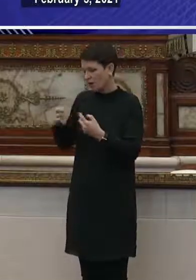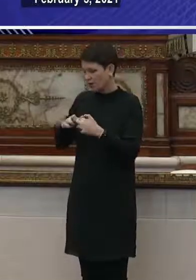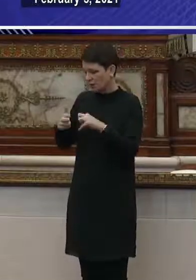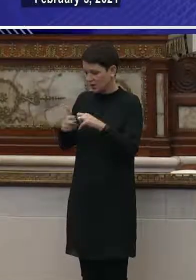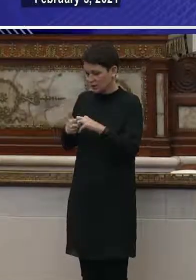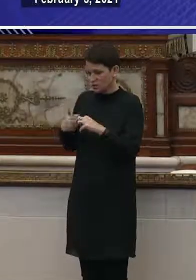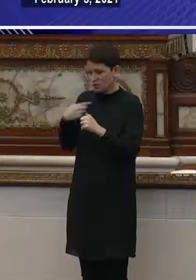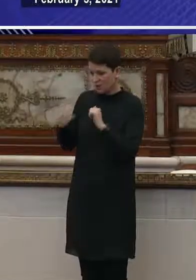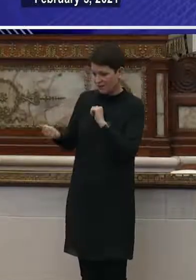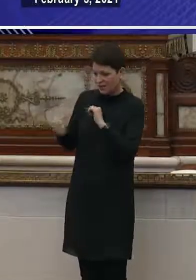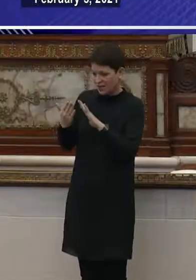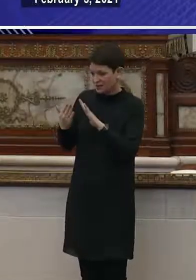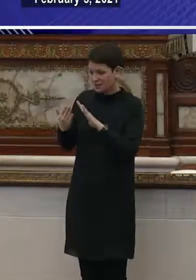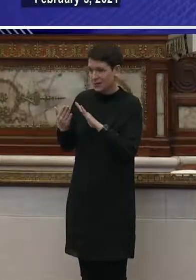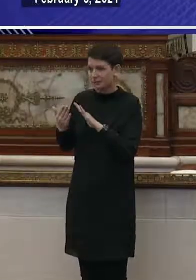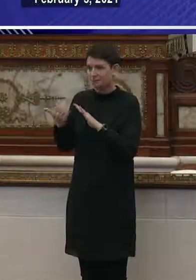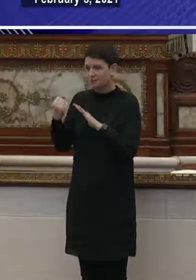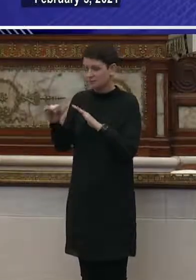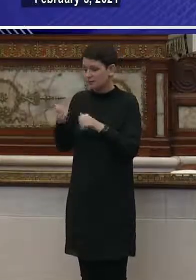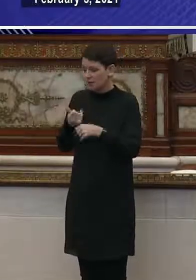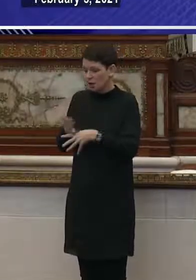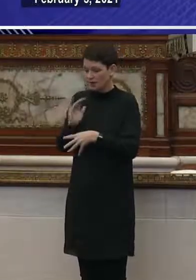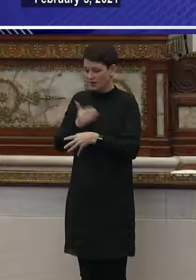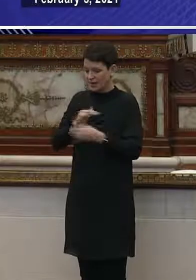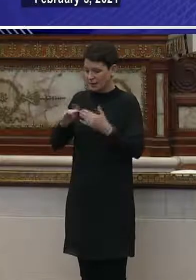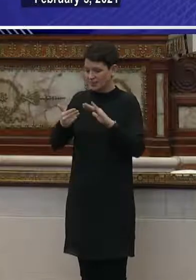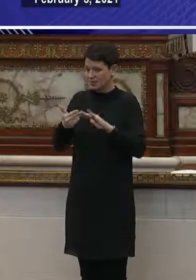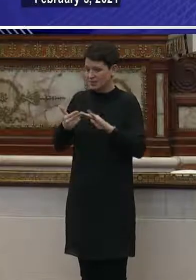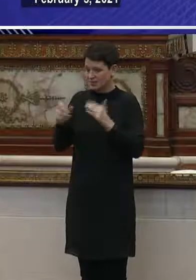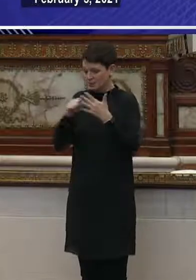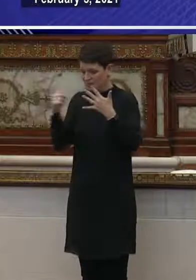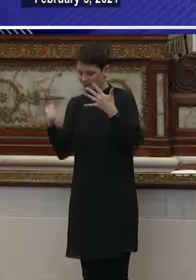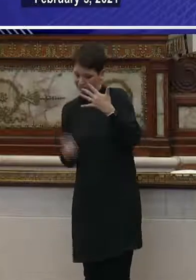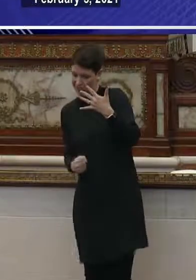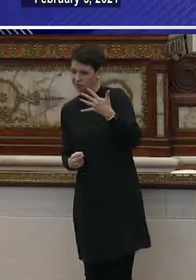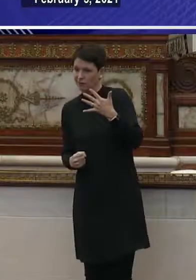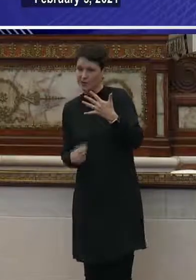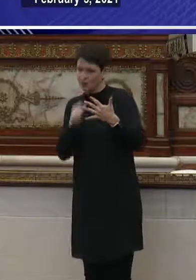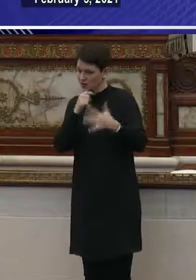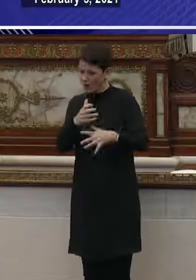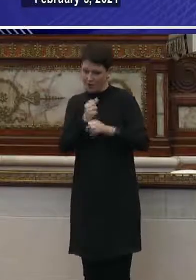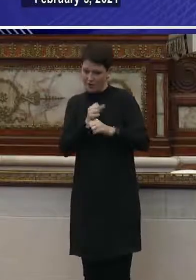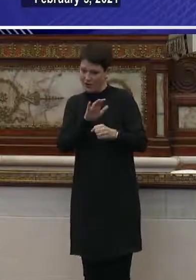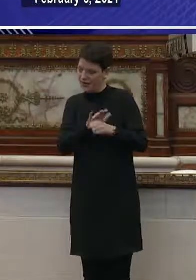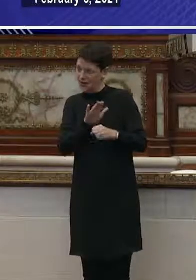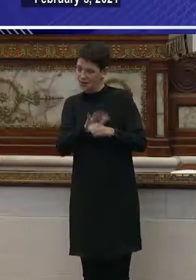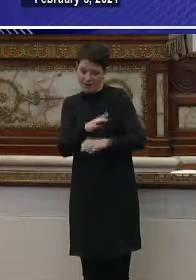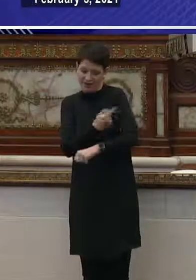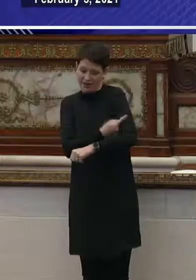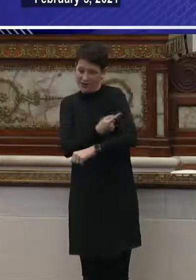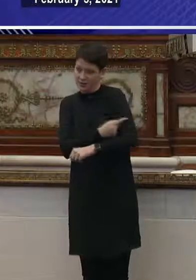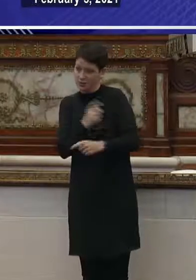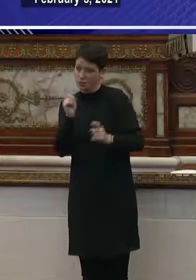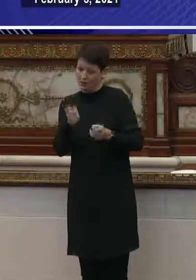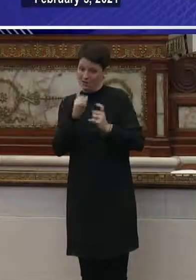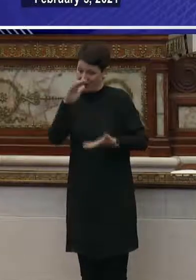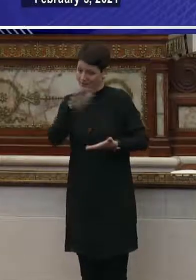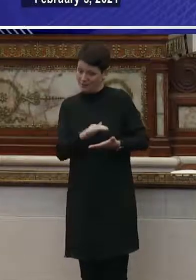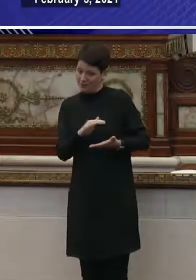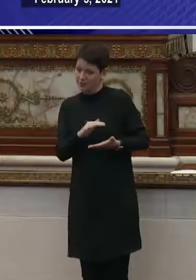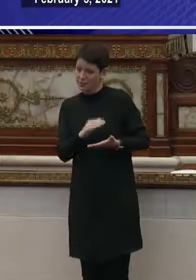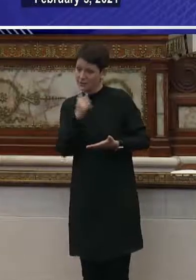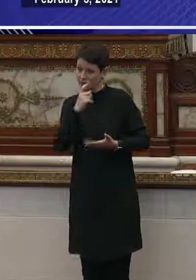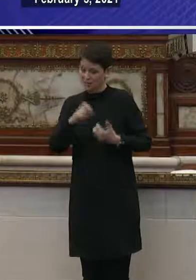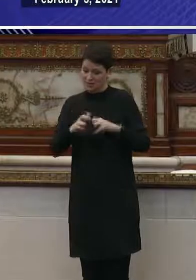we might have faced? Has anything put our city in a place where we might now be receiving less vaccinations because some of